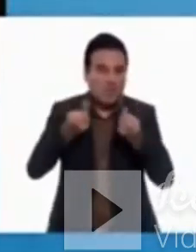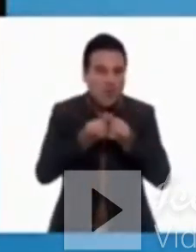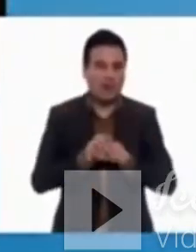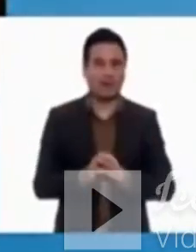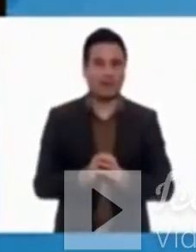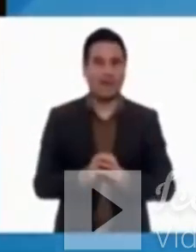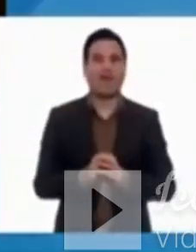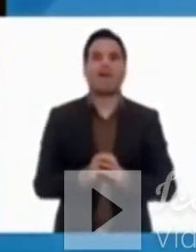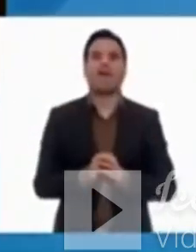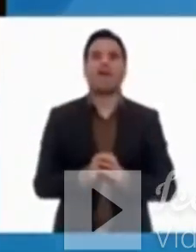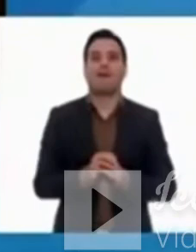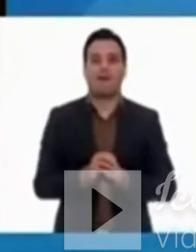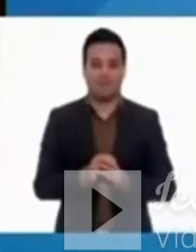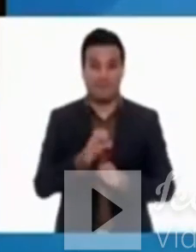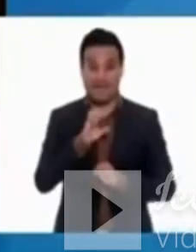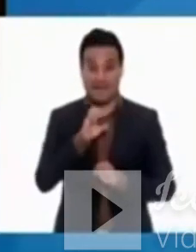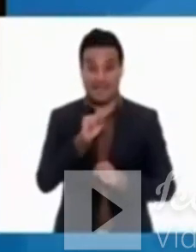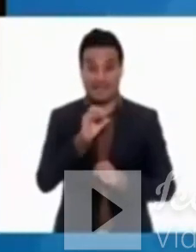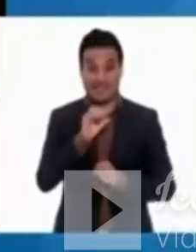correct.